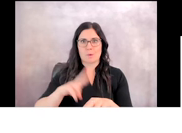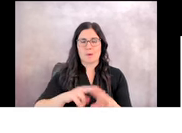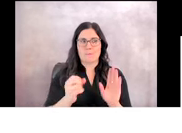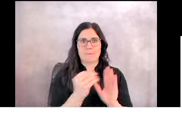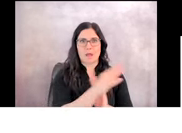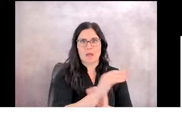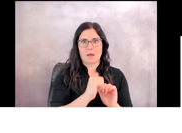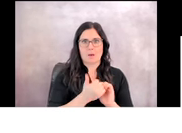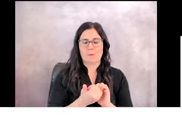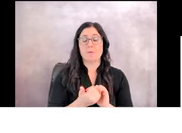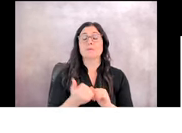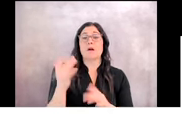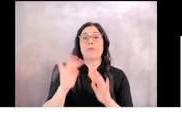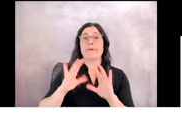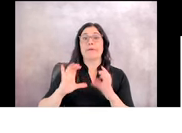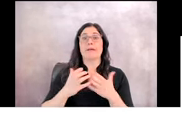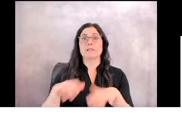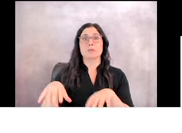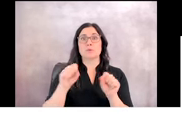this in an online class.